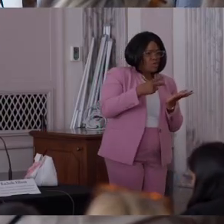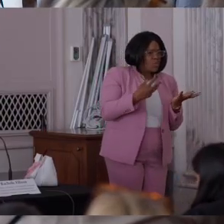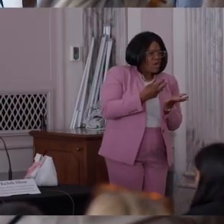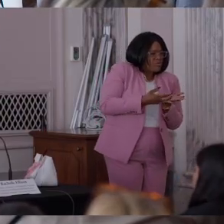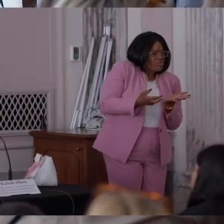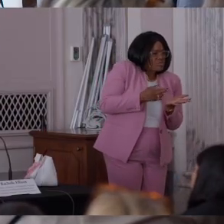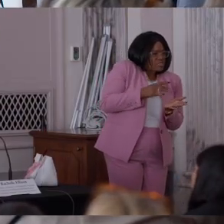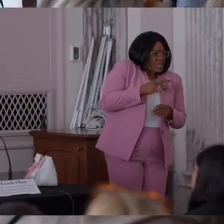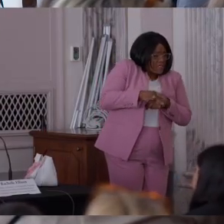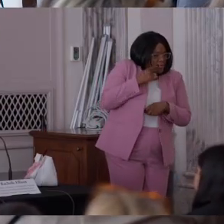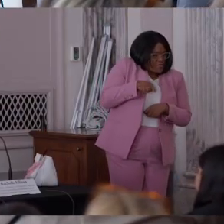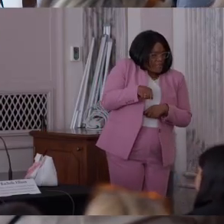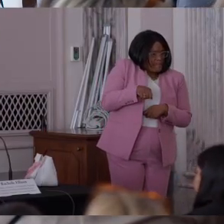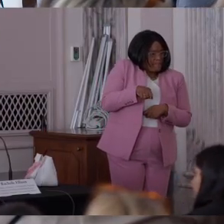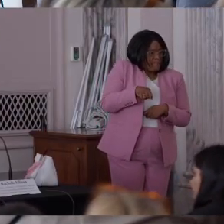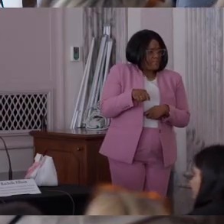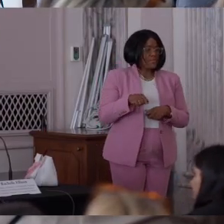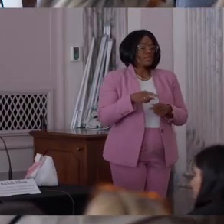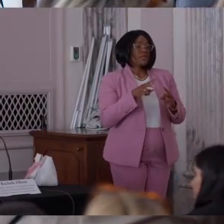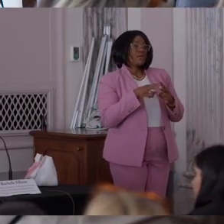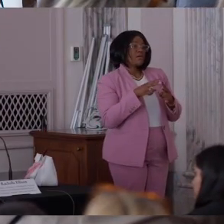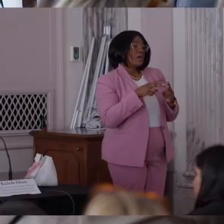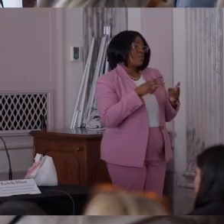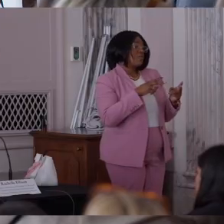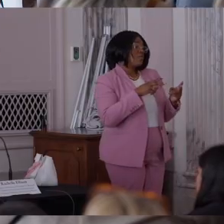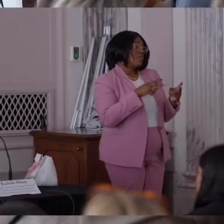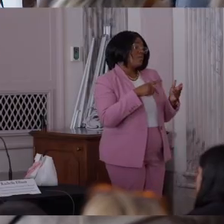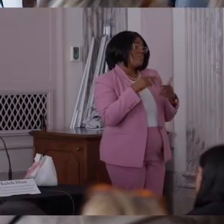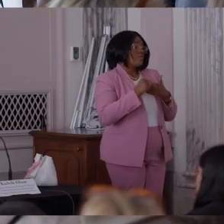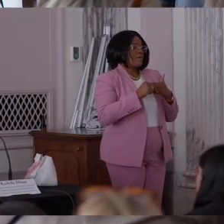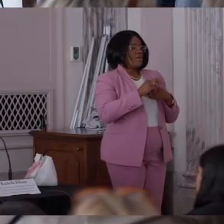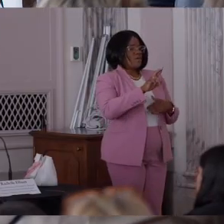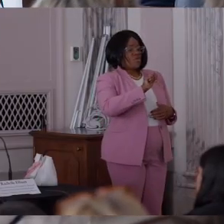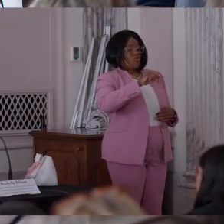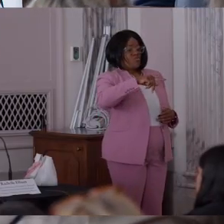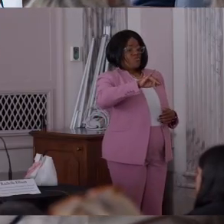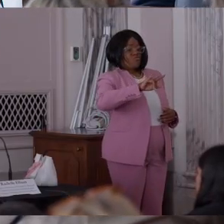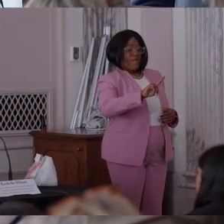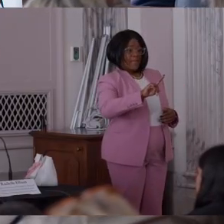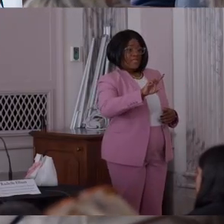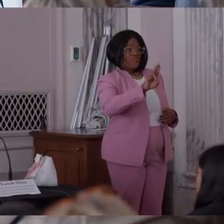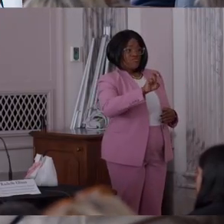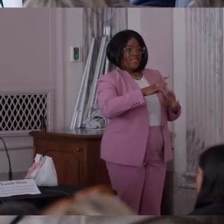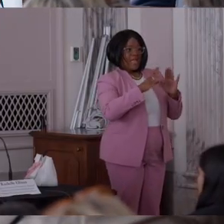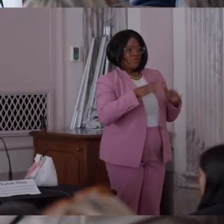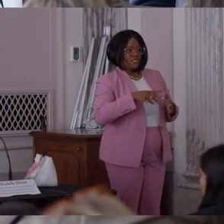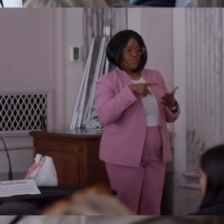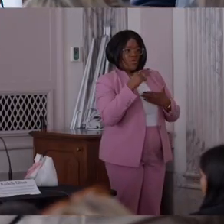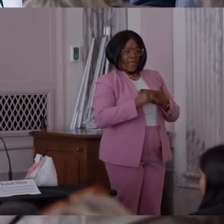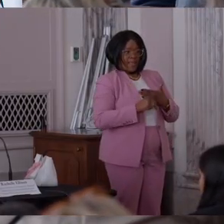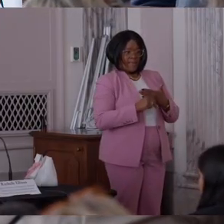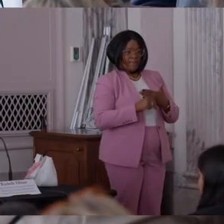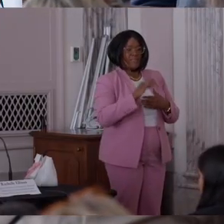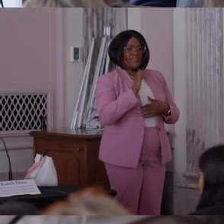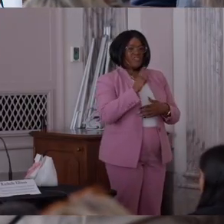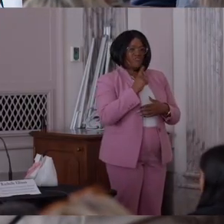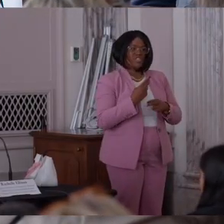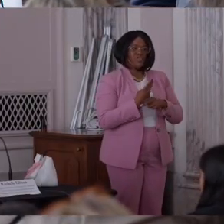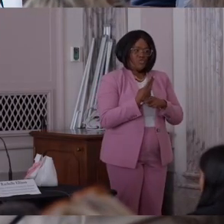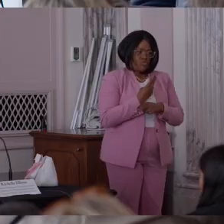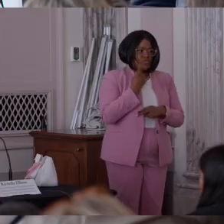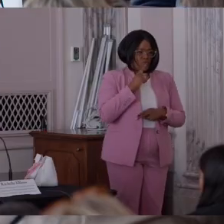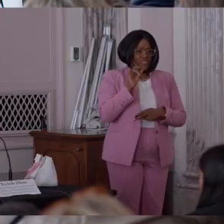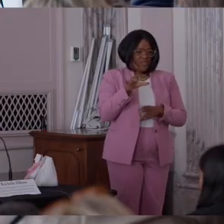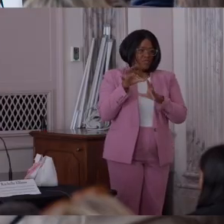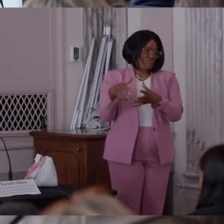available. A couple of programs, the Rapid Rehousing Program is a program that is utilized for